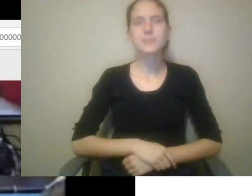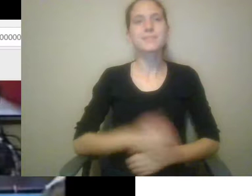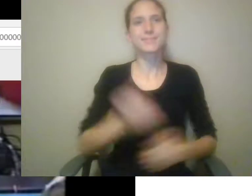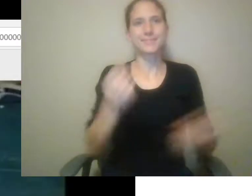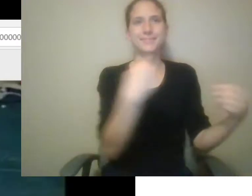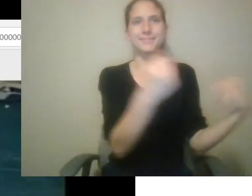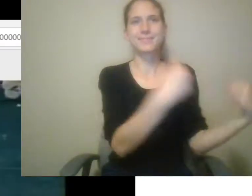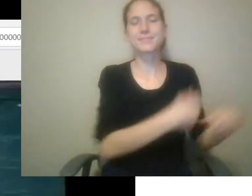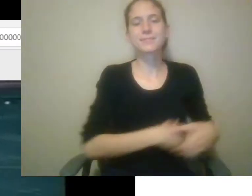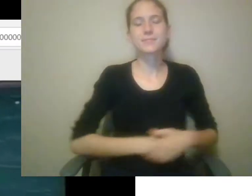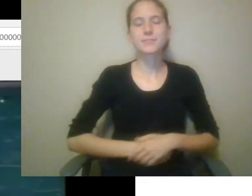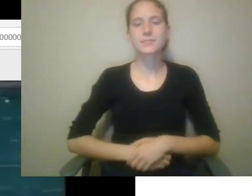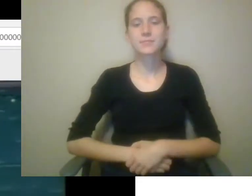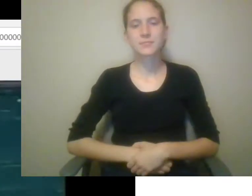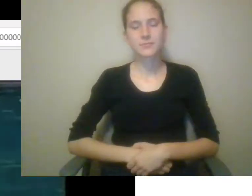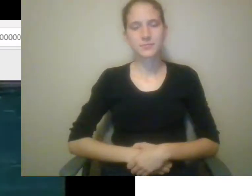Okay.